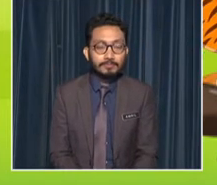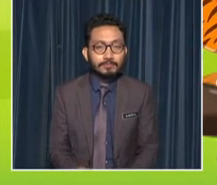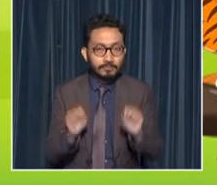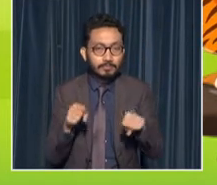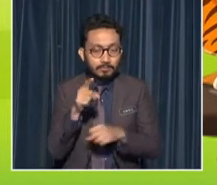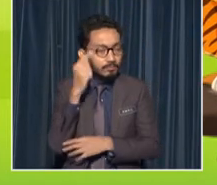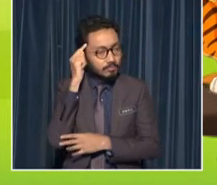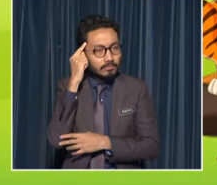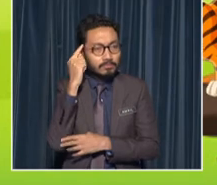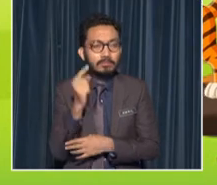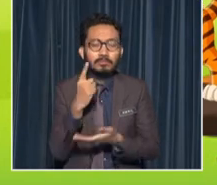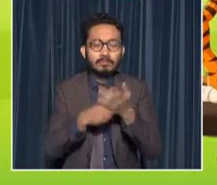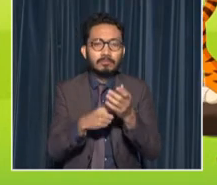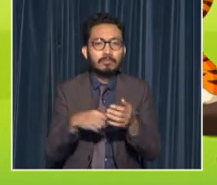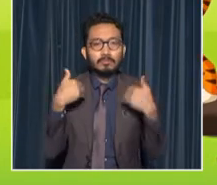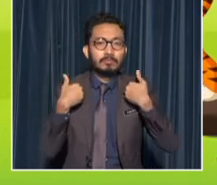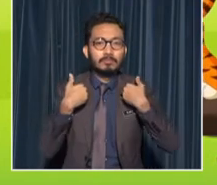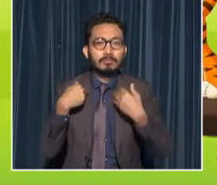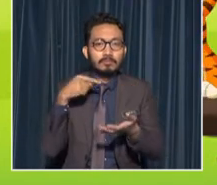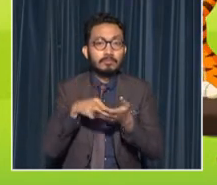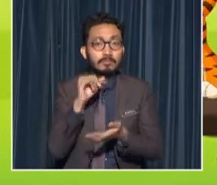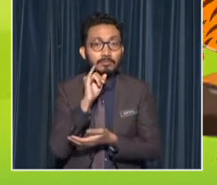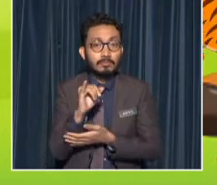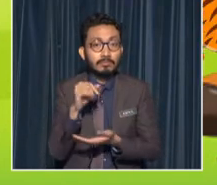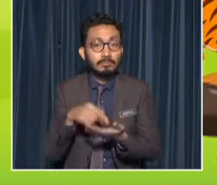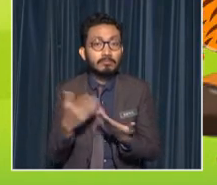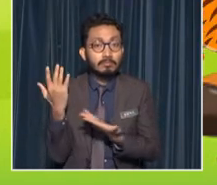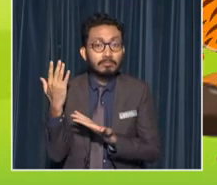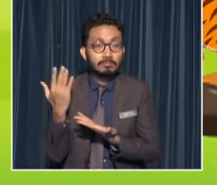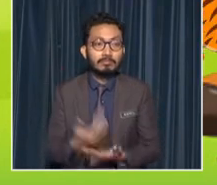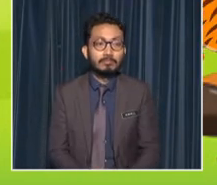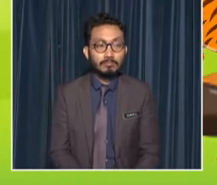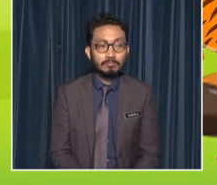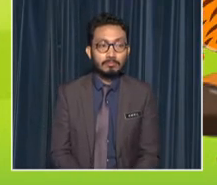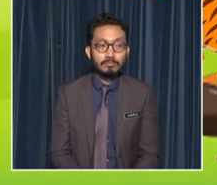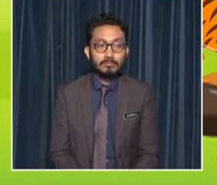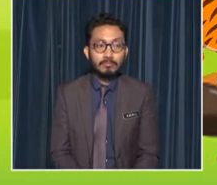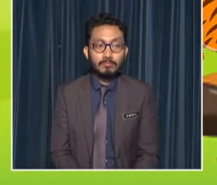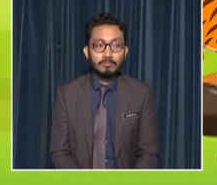Can you guess what animal this is?